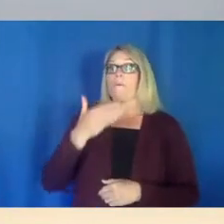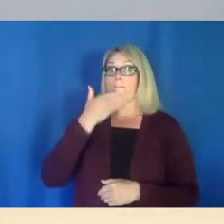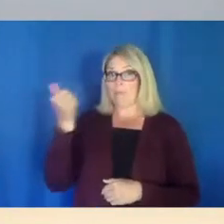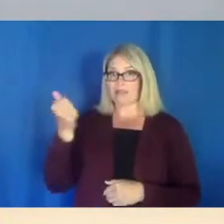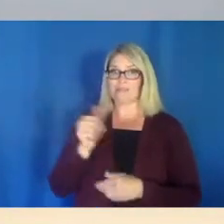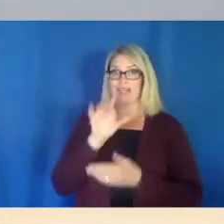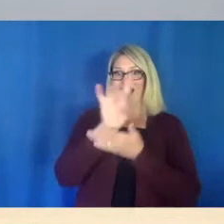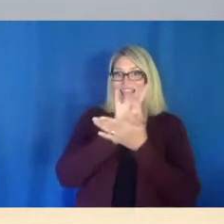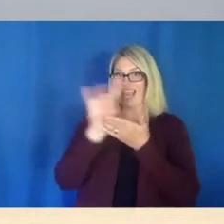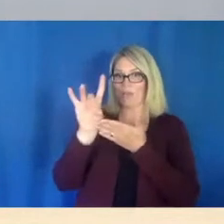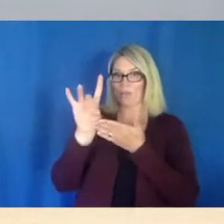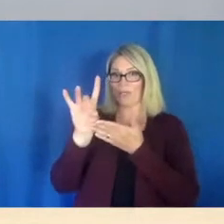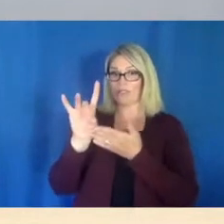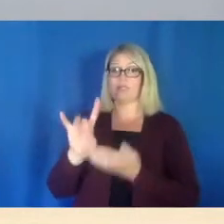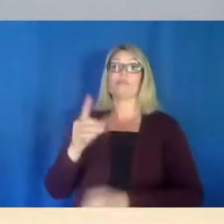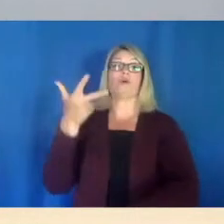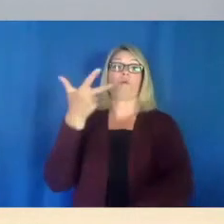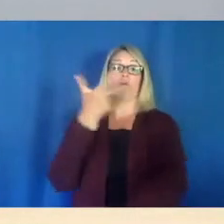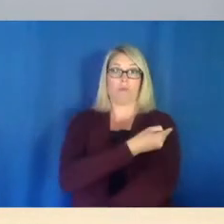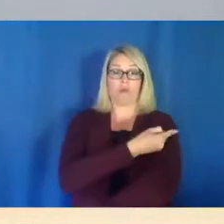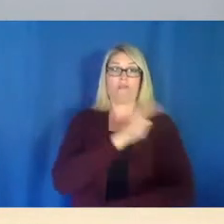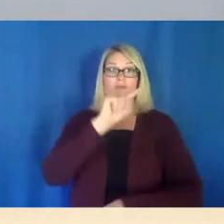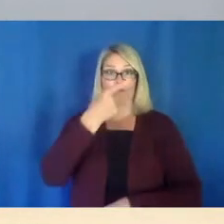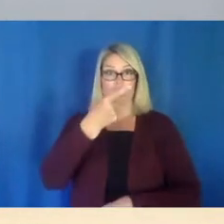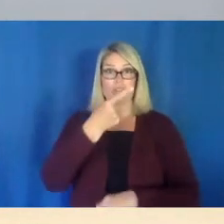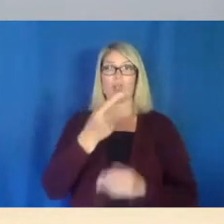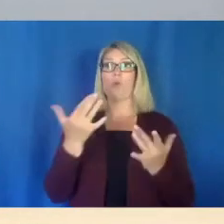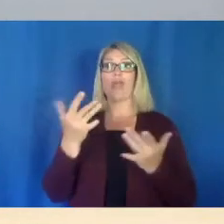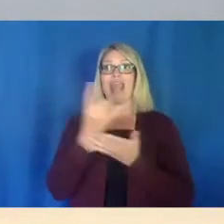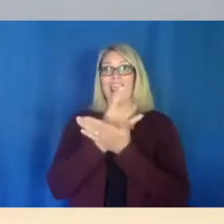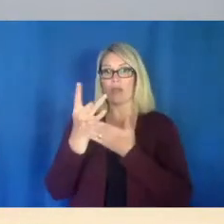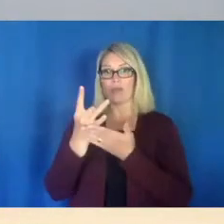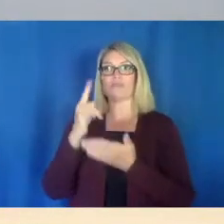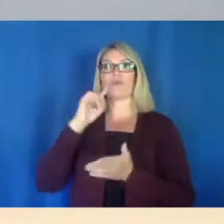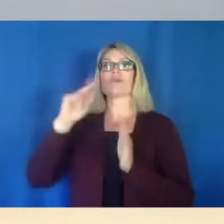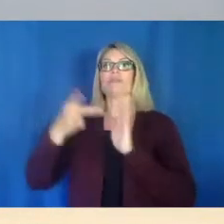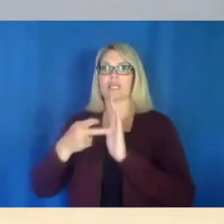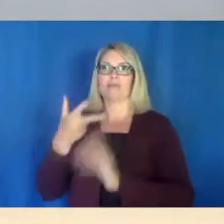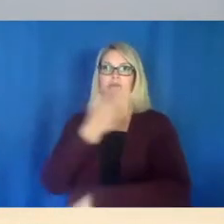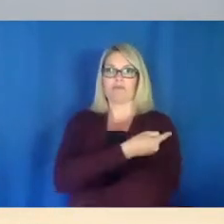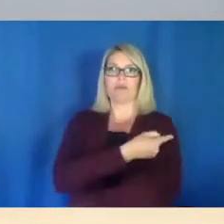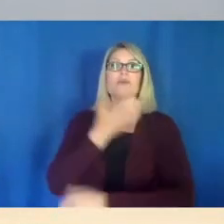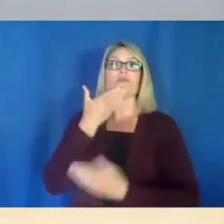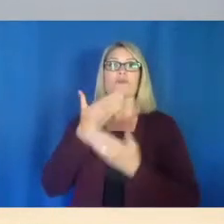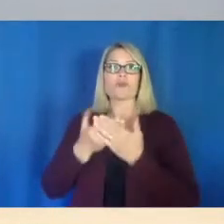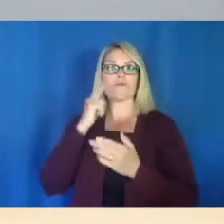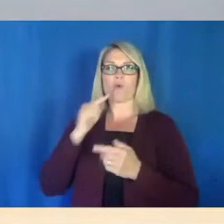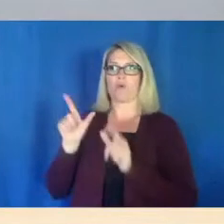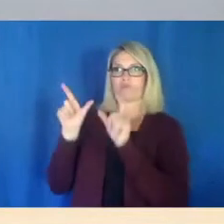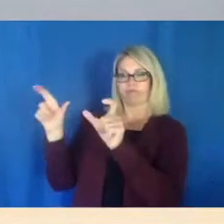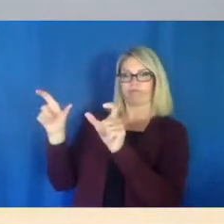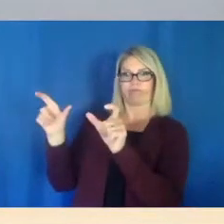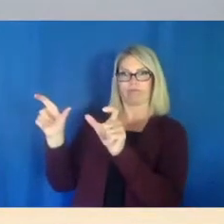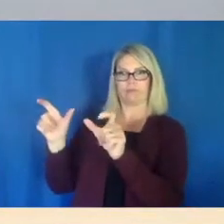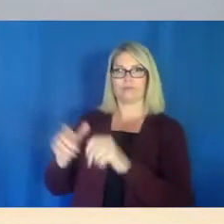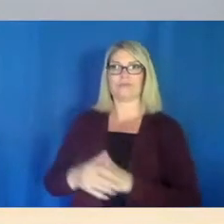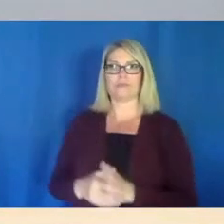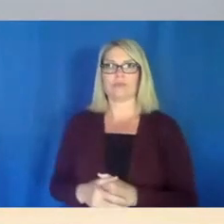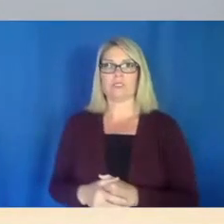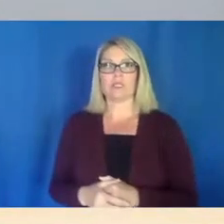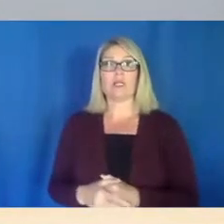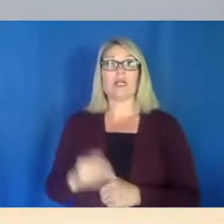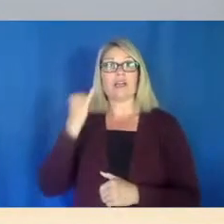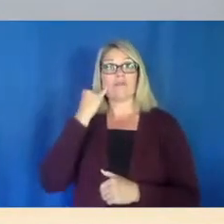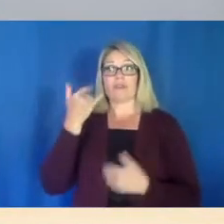doses is important to mount a good immune response for most people. Anyone who received their first dose of